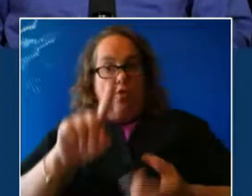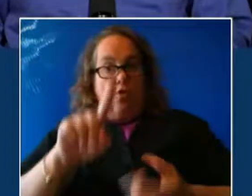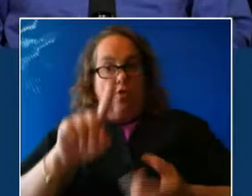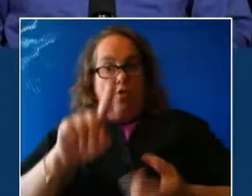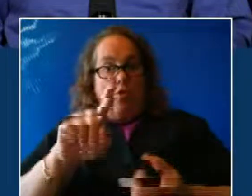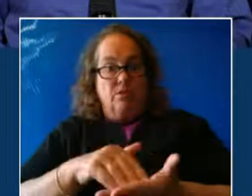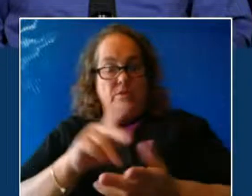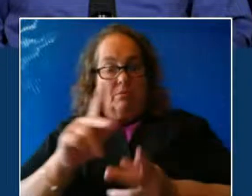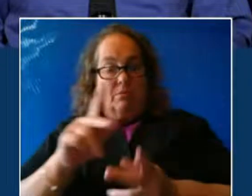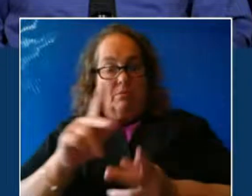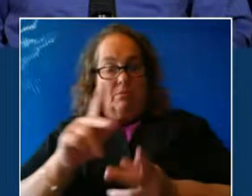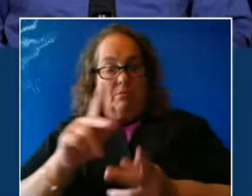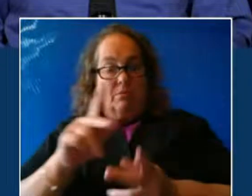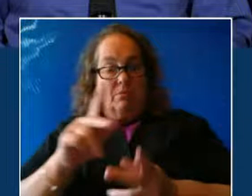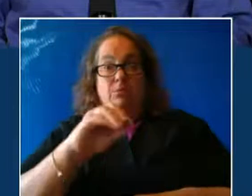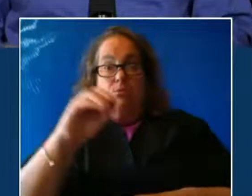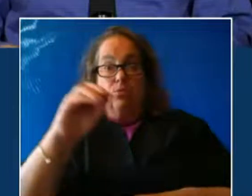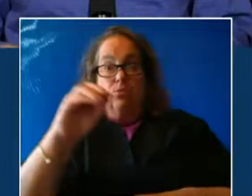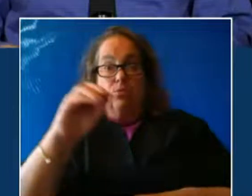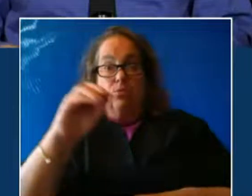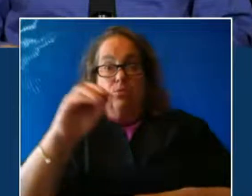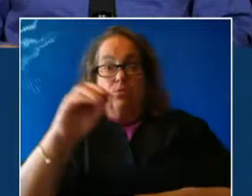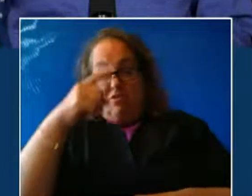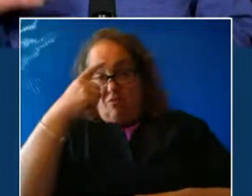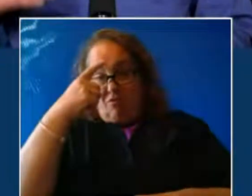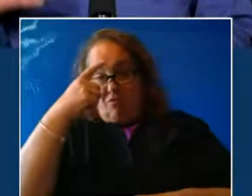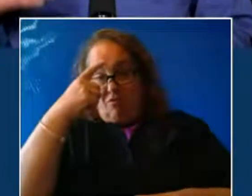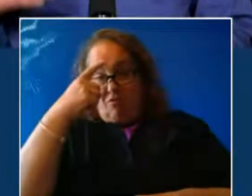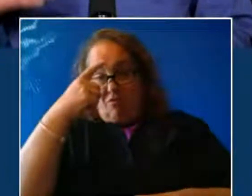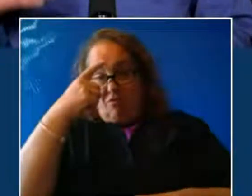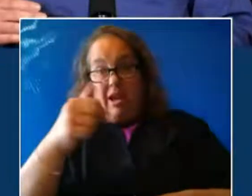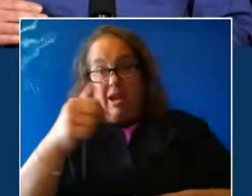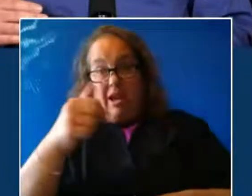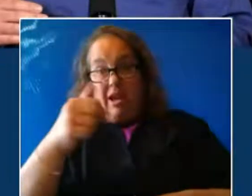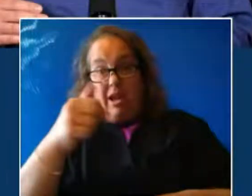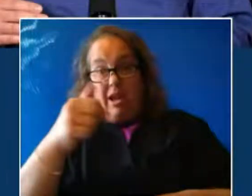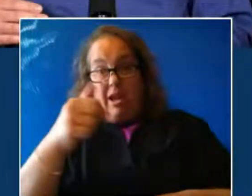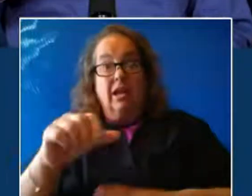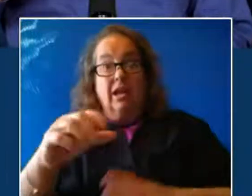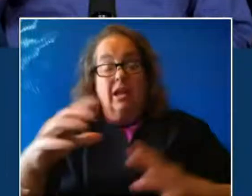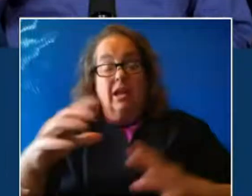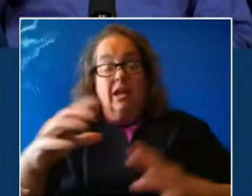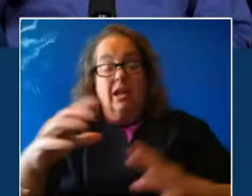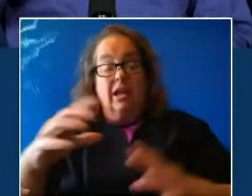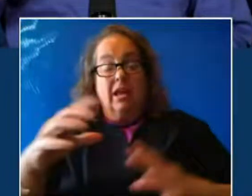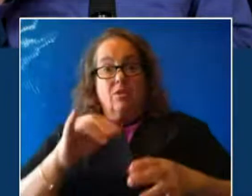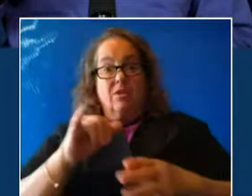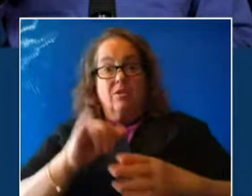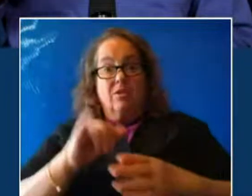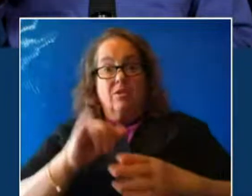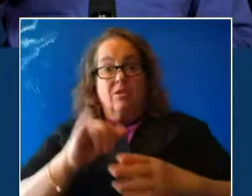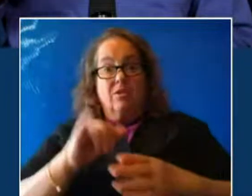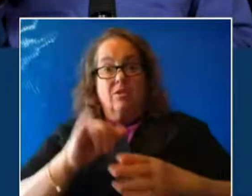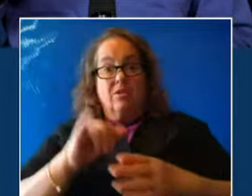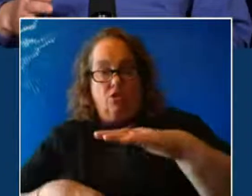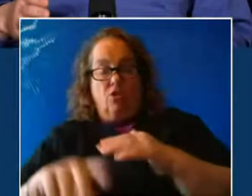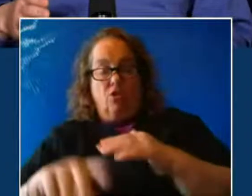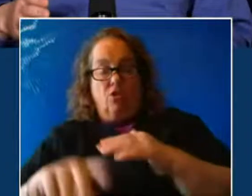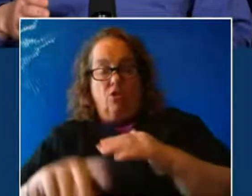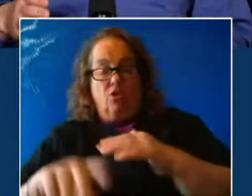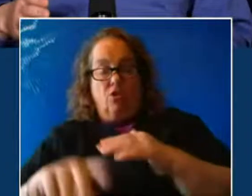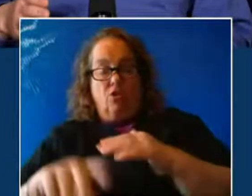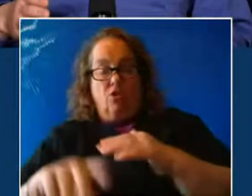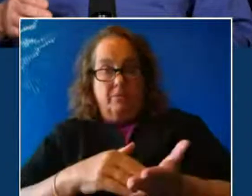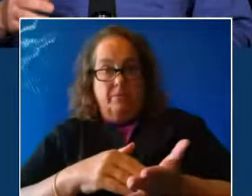restriction is in place for gatherings that are under 1,000 persons. And now today we have elevated and